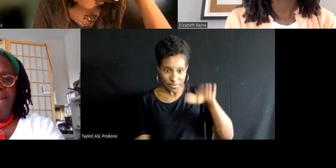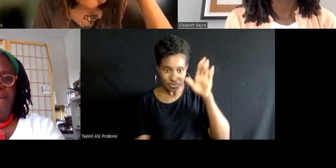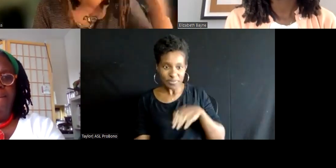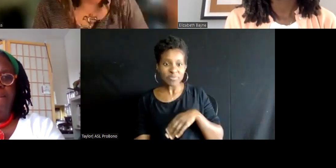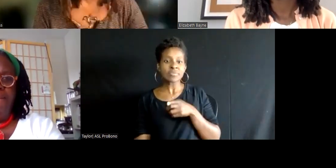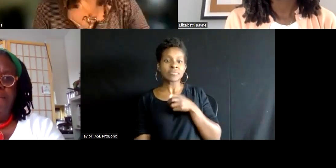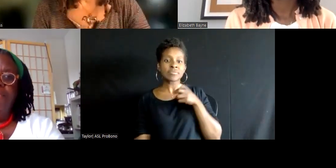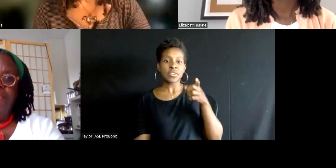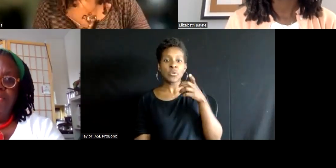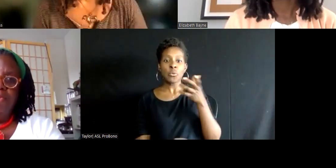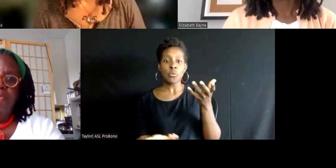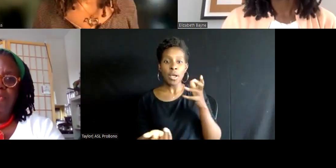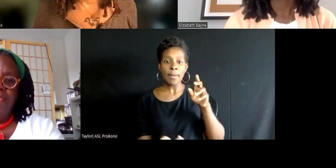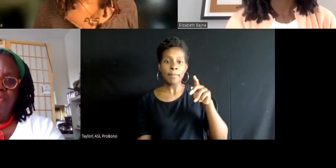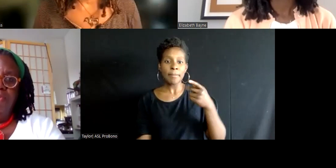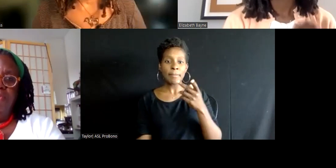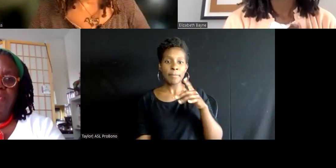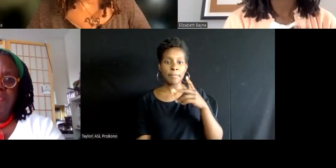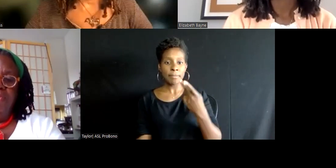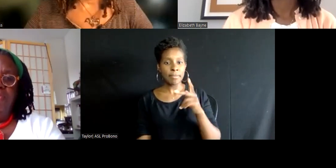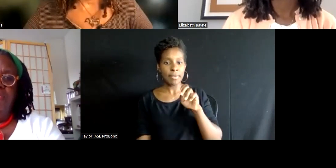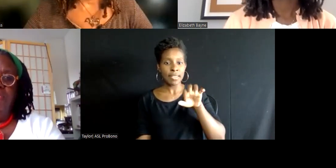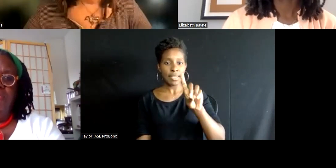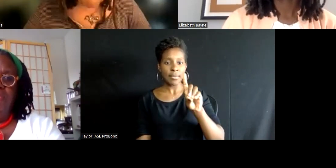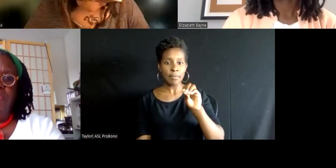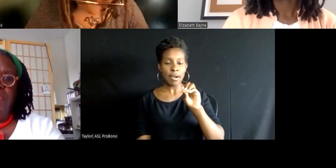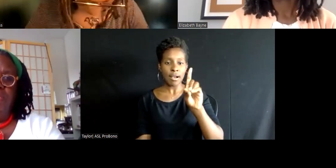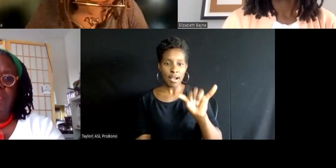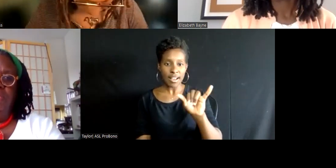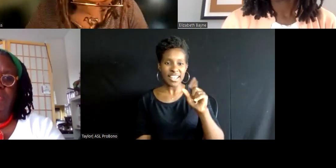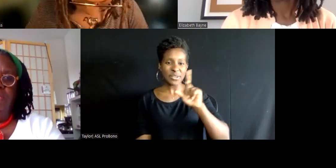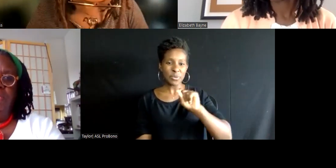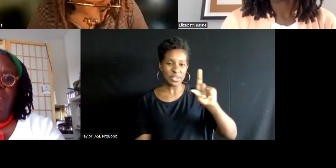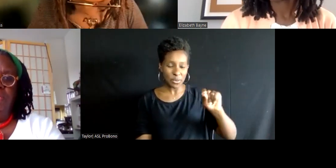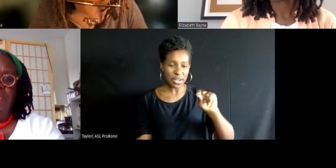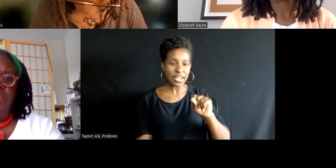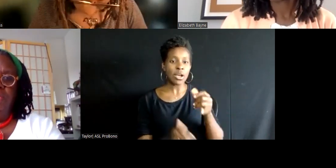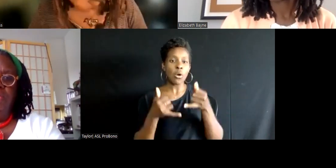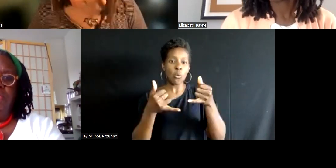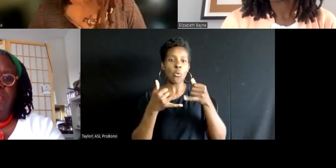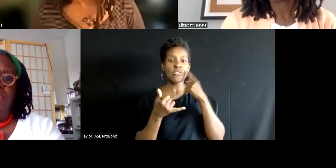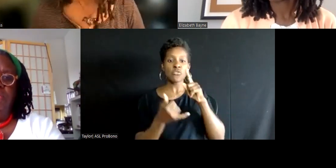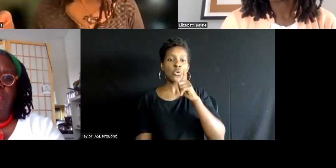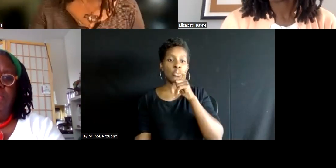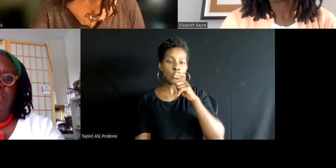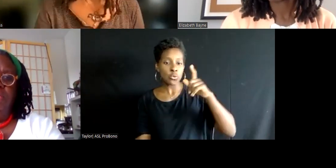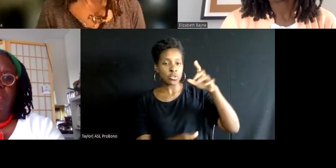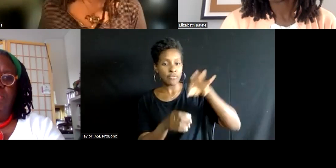Counts, a PBS Frontline documentary, co-produced with Columbia Journalism School Investigations